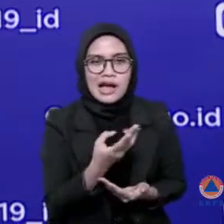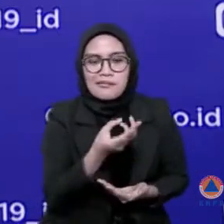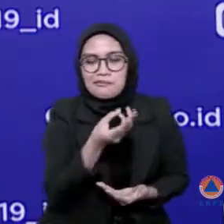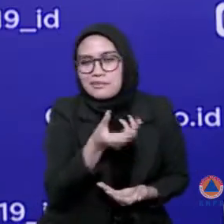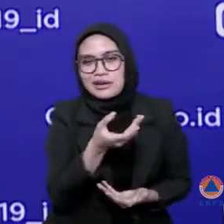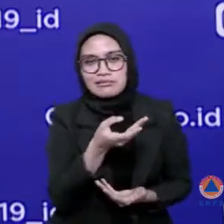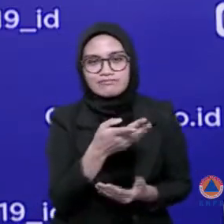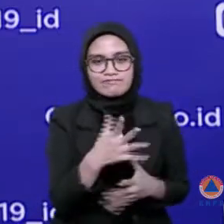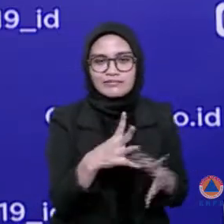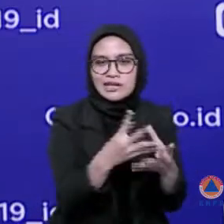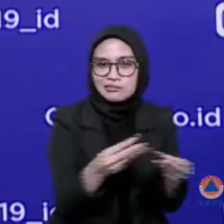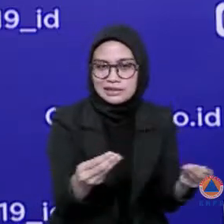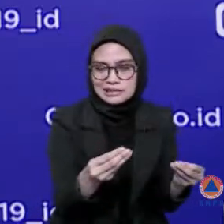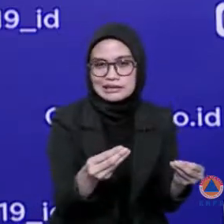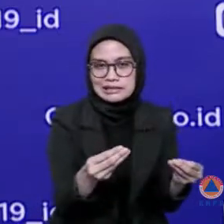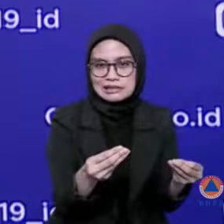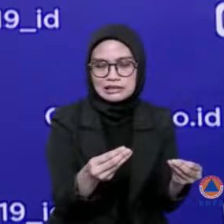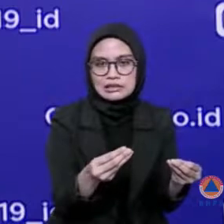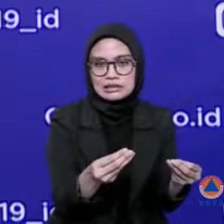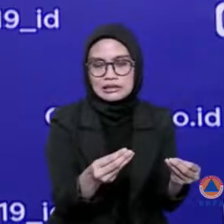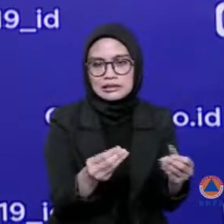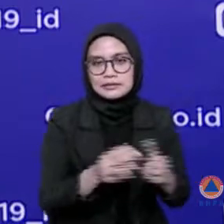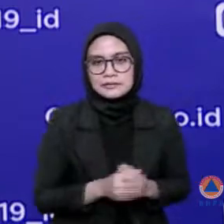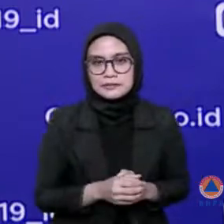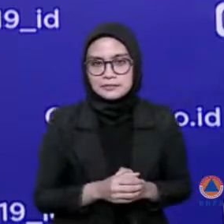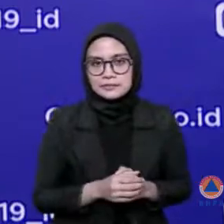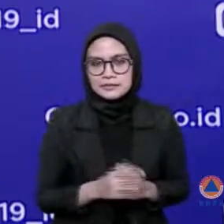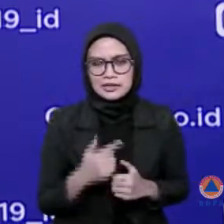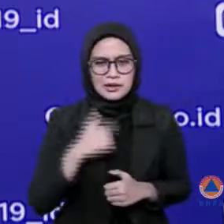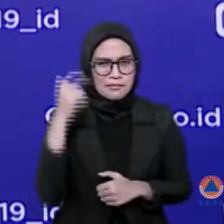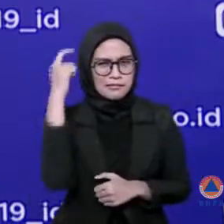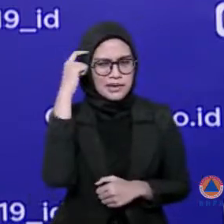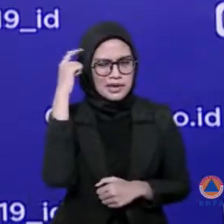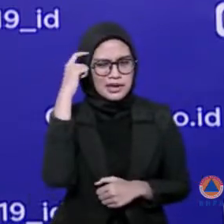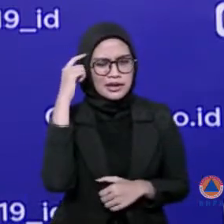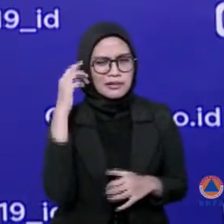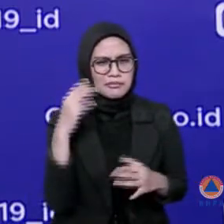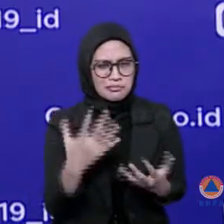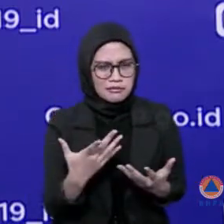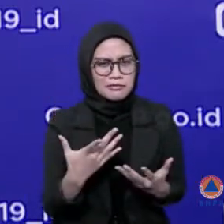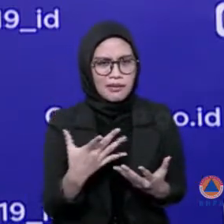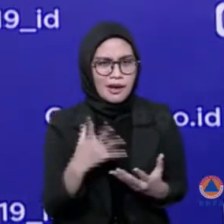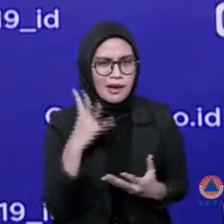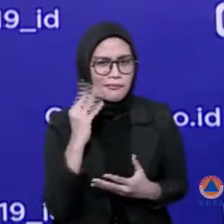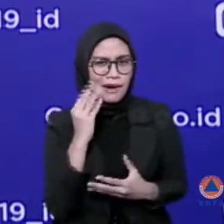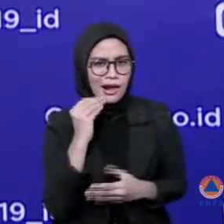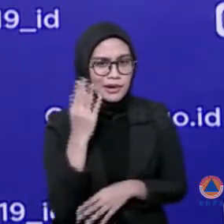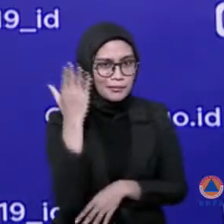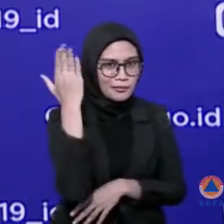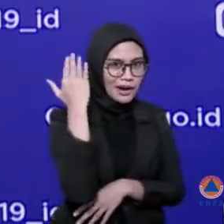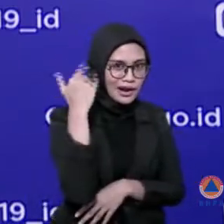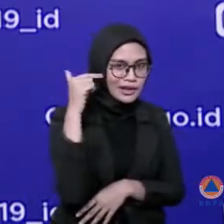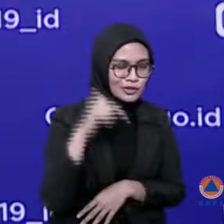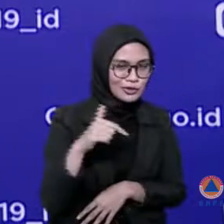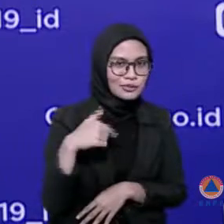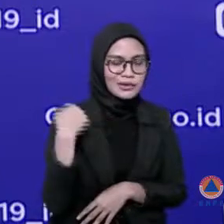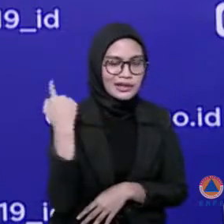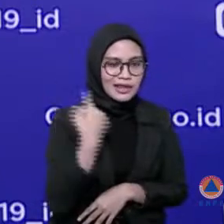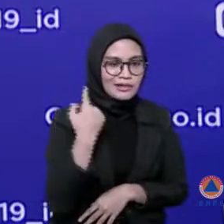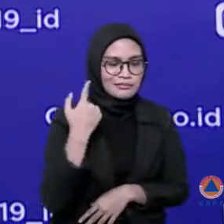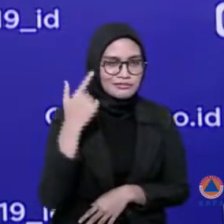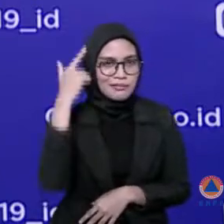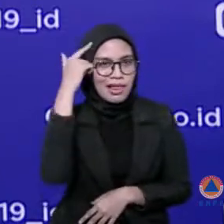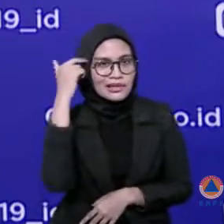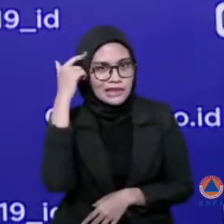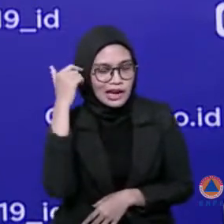pharmaceuticals also being mobilized. And I think that experience have improved the capacity